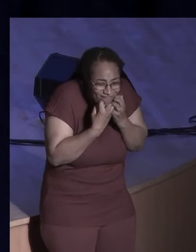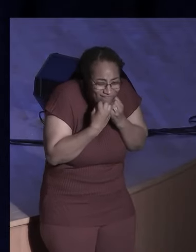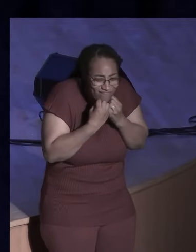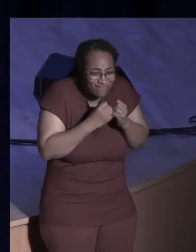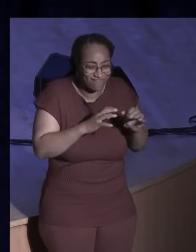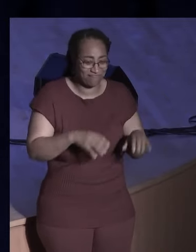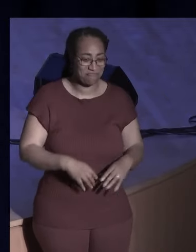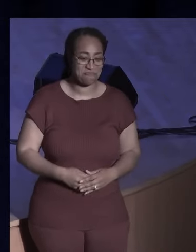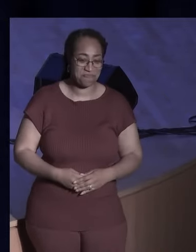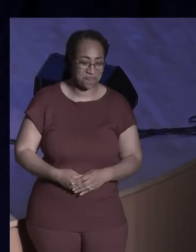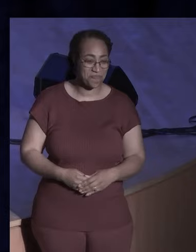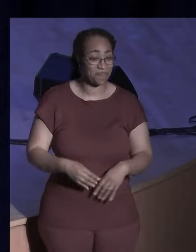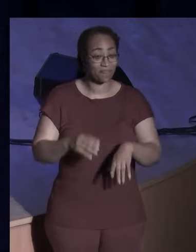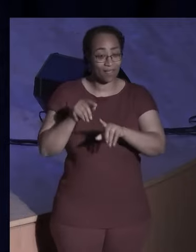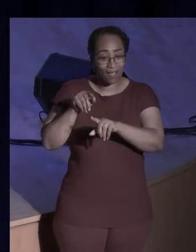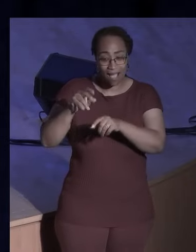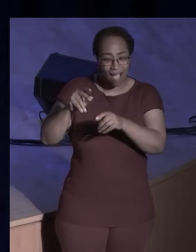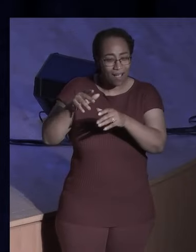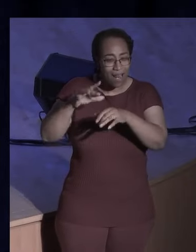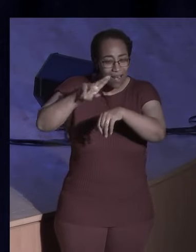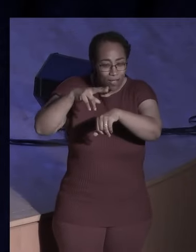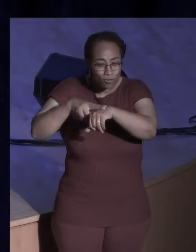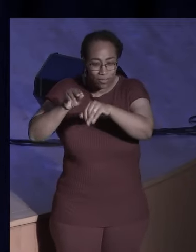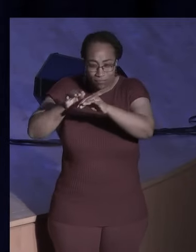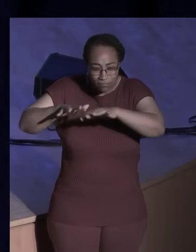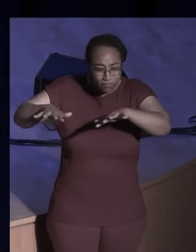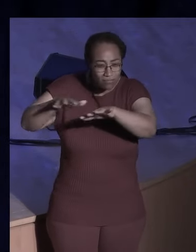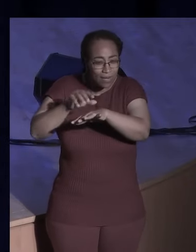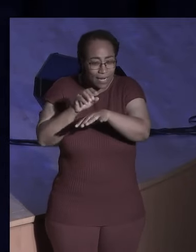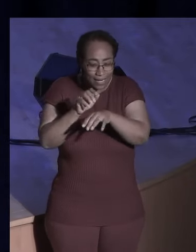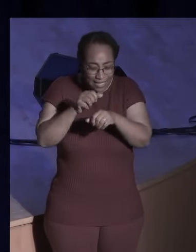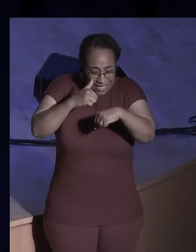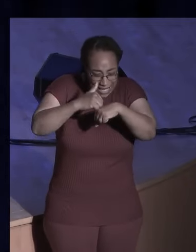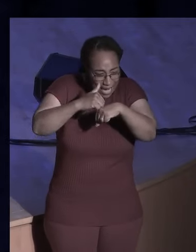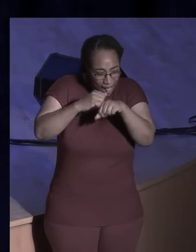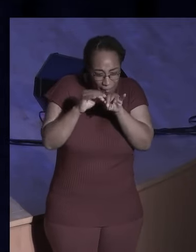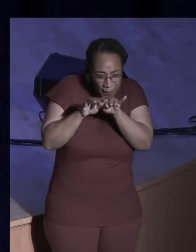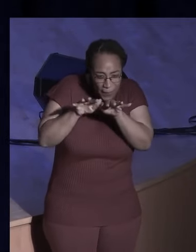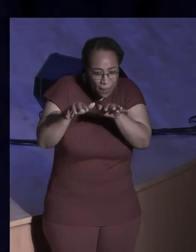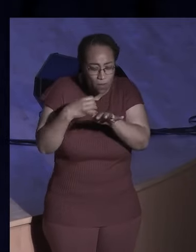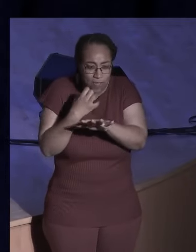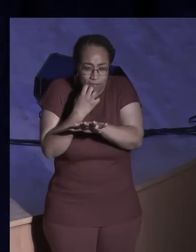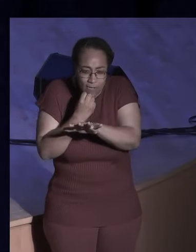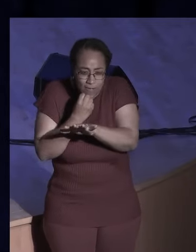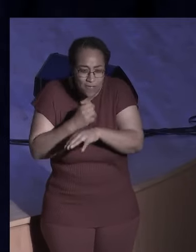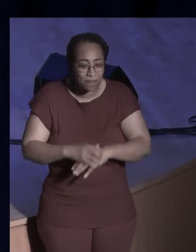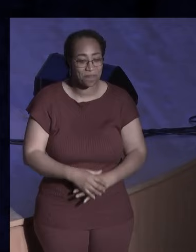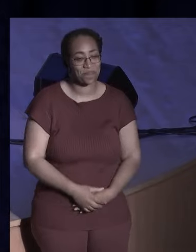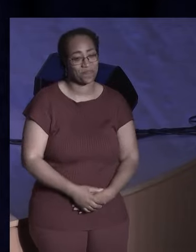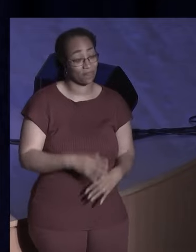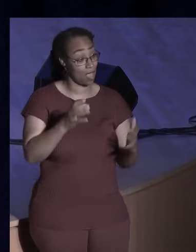Monument in Illinois and Mississippi, which President Biden designated last summer. I had the honor of joining